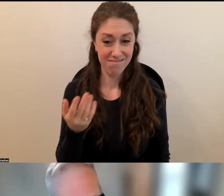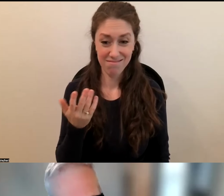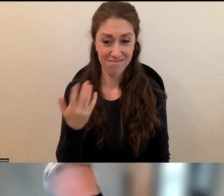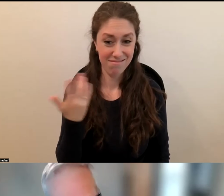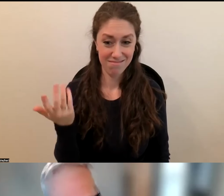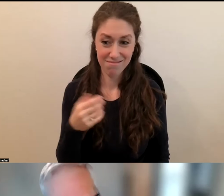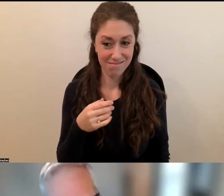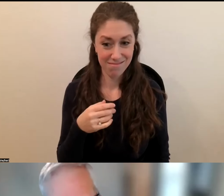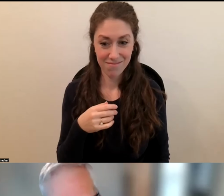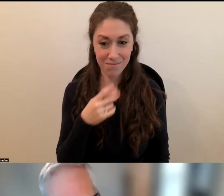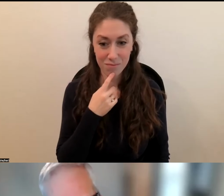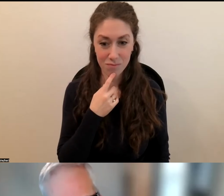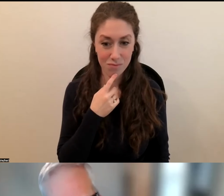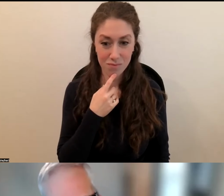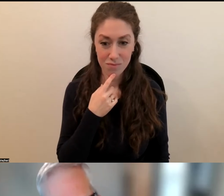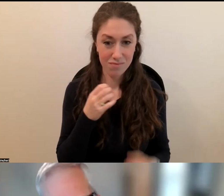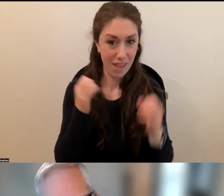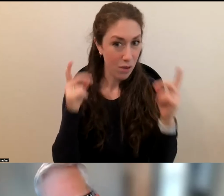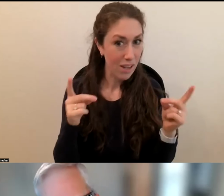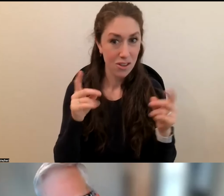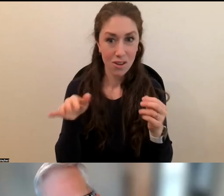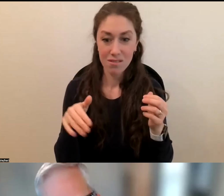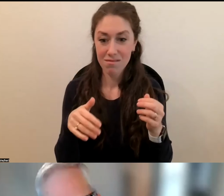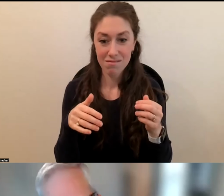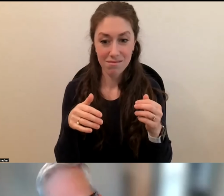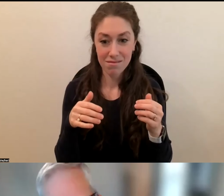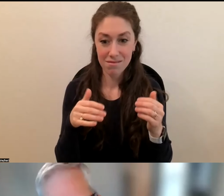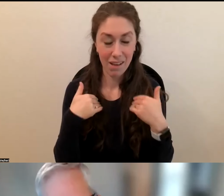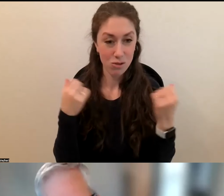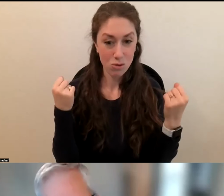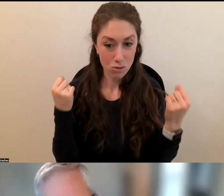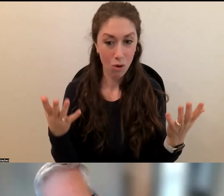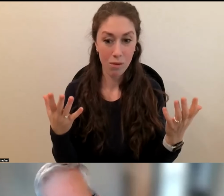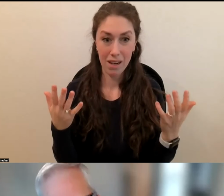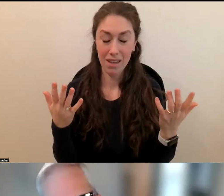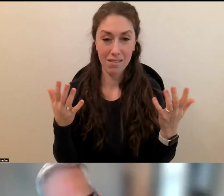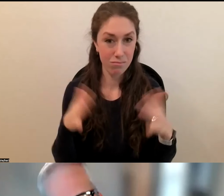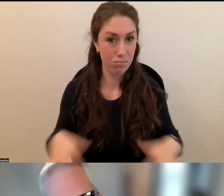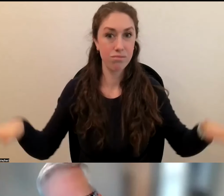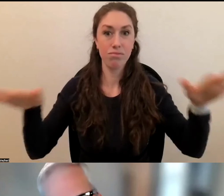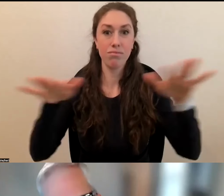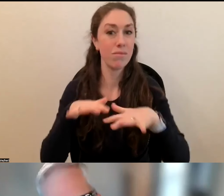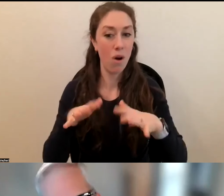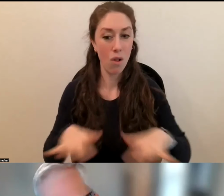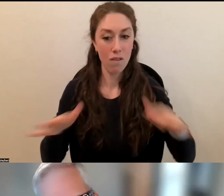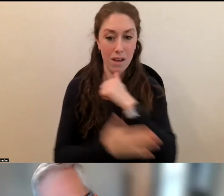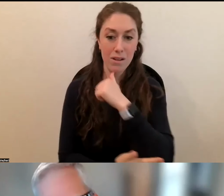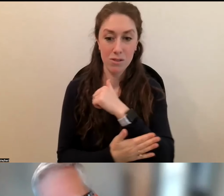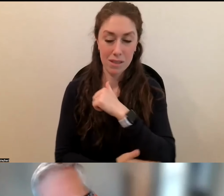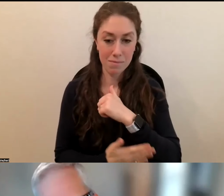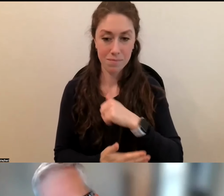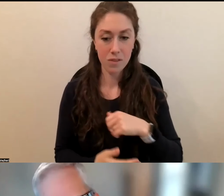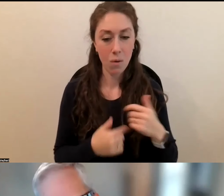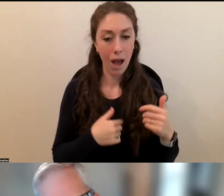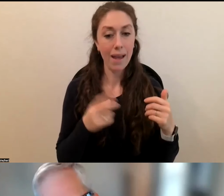educational access centers, there were over 3,000 of these things around the country. And so I wound up deciding